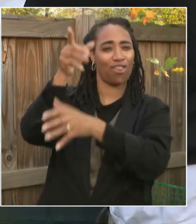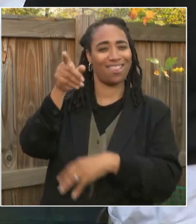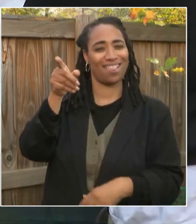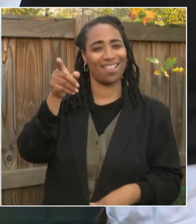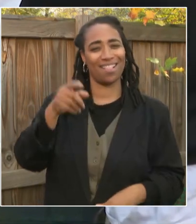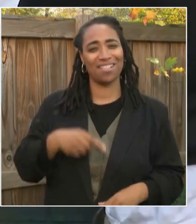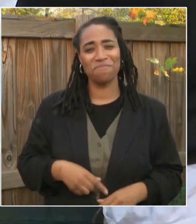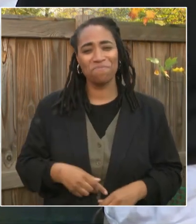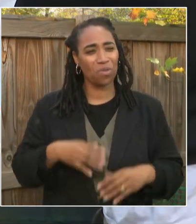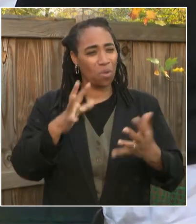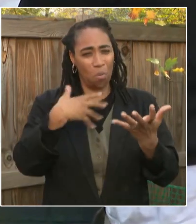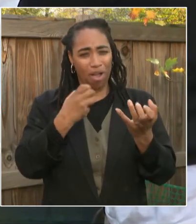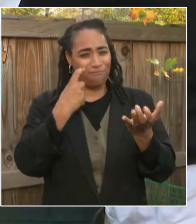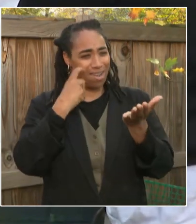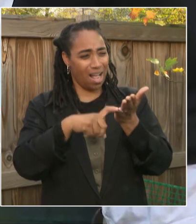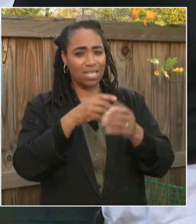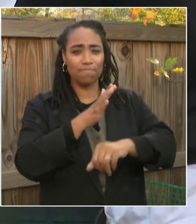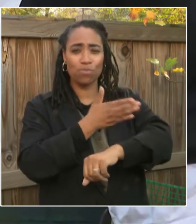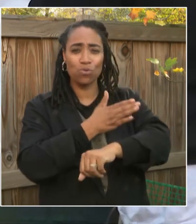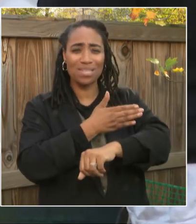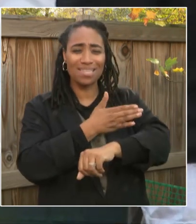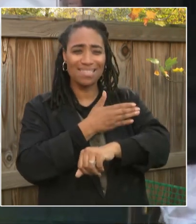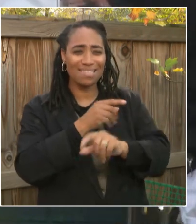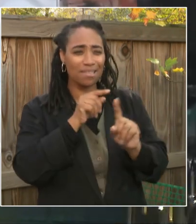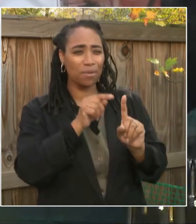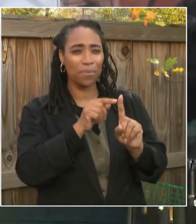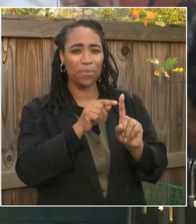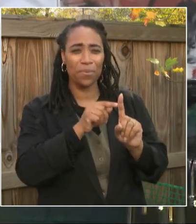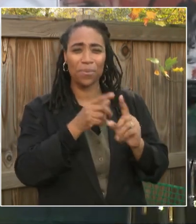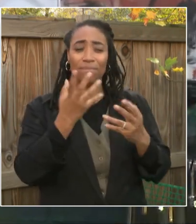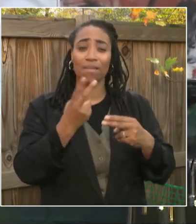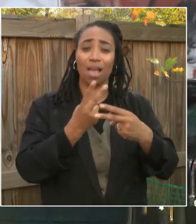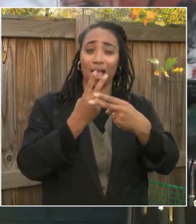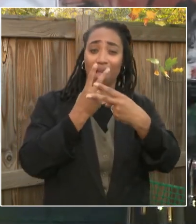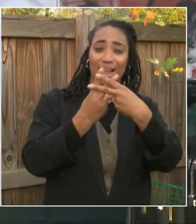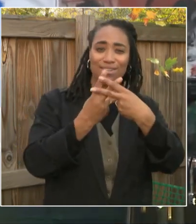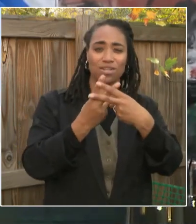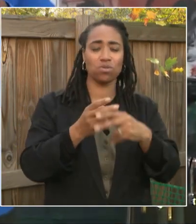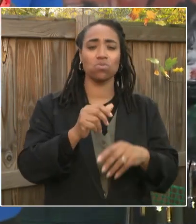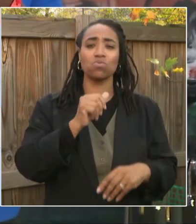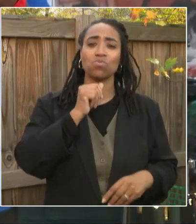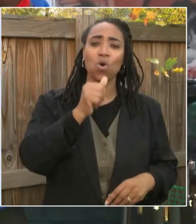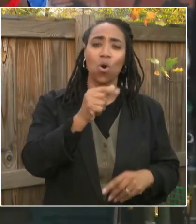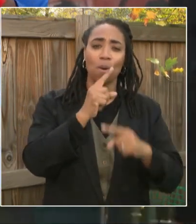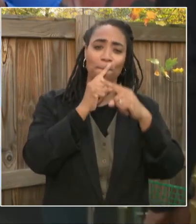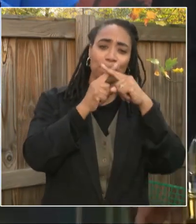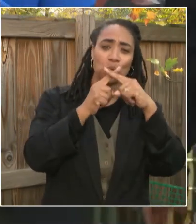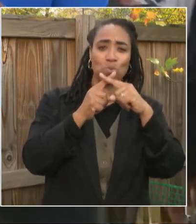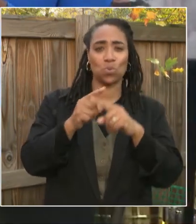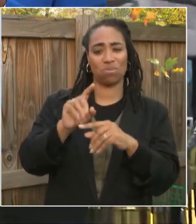D.C. Hashtag Don't Mute D.C. Hashtag May Go-Go Forever. Thank you.